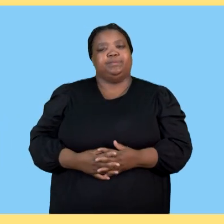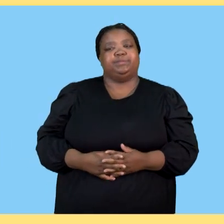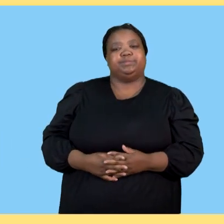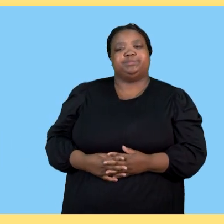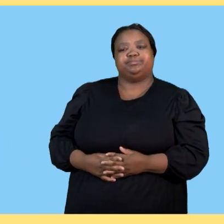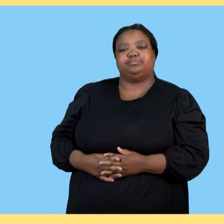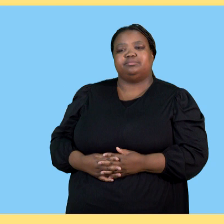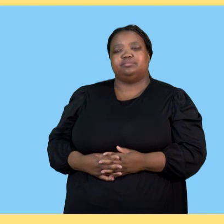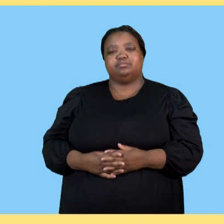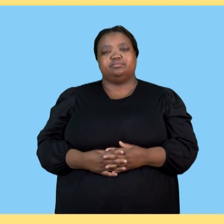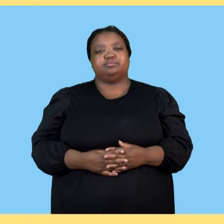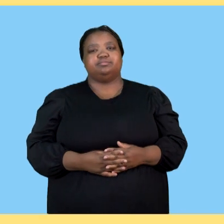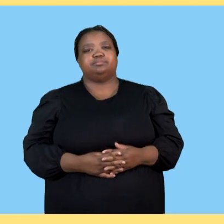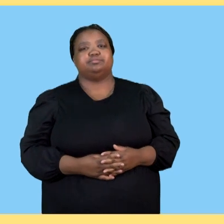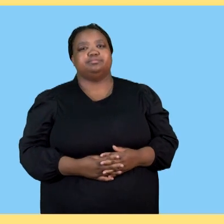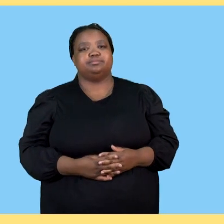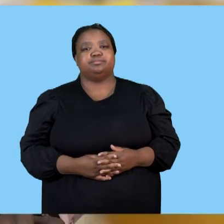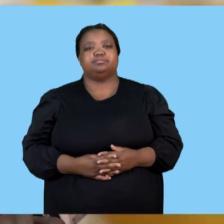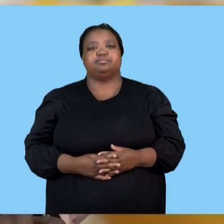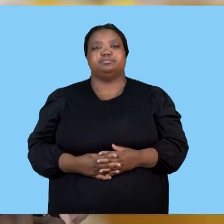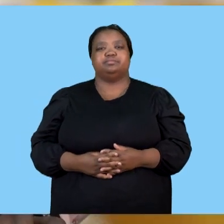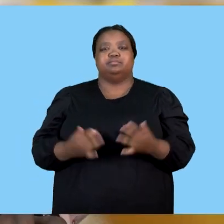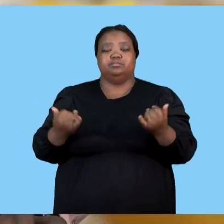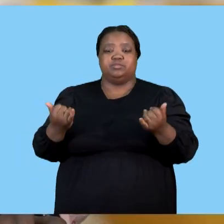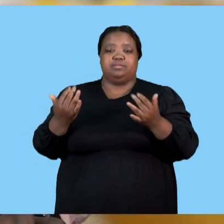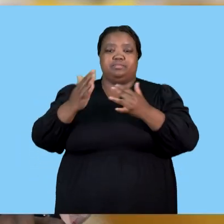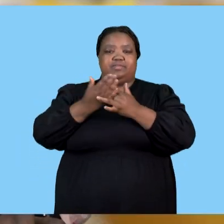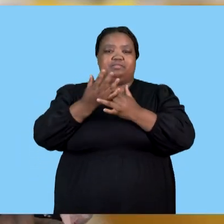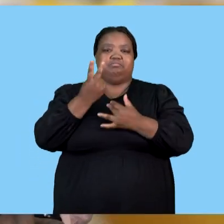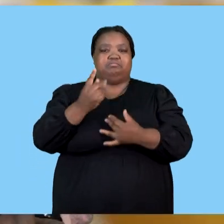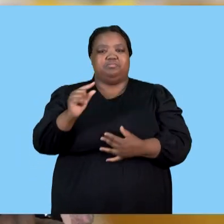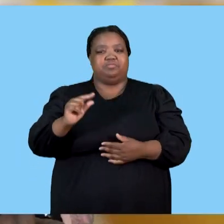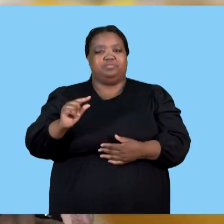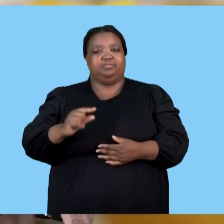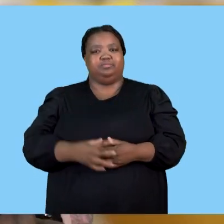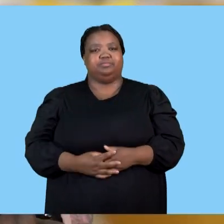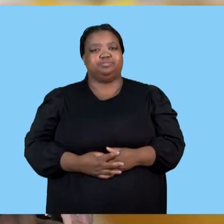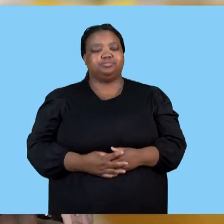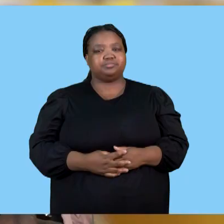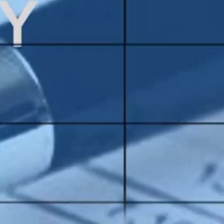closing balance. Dear learners, let's go for an ad break and I'll see you shortly.